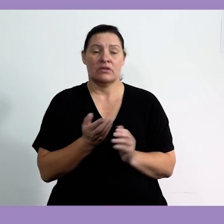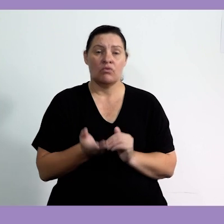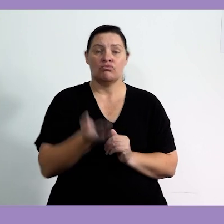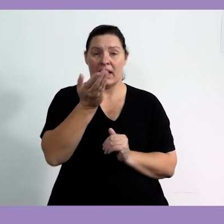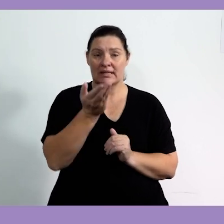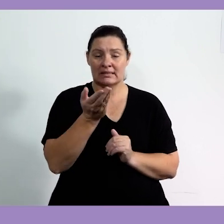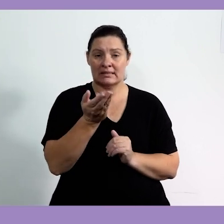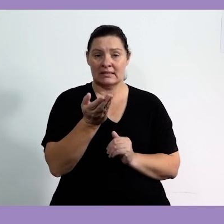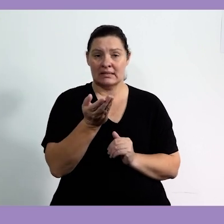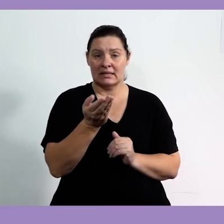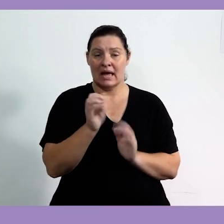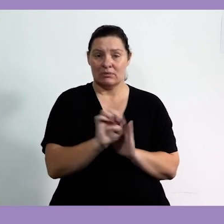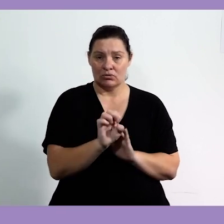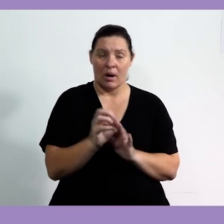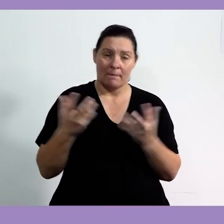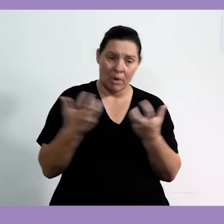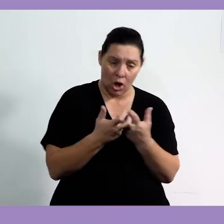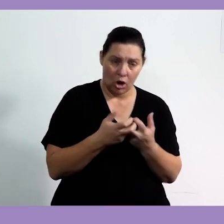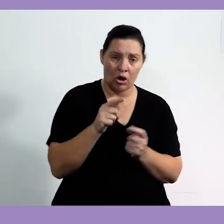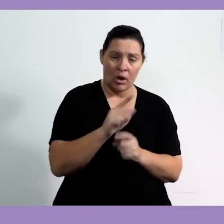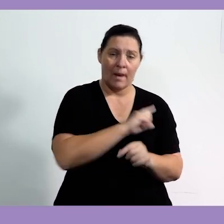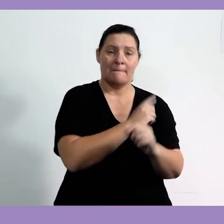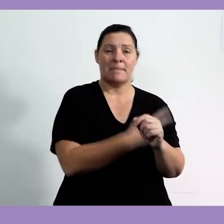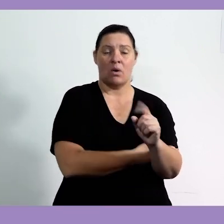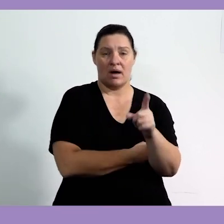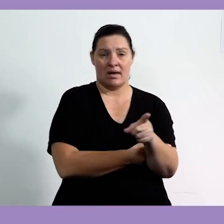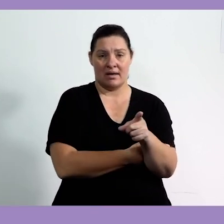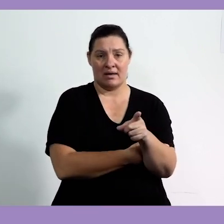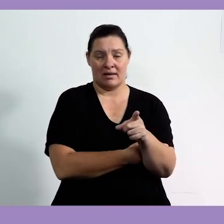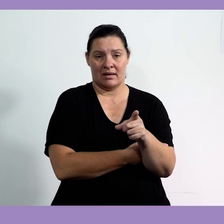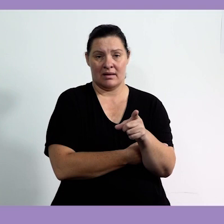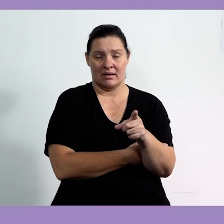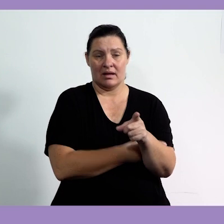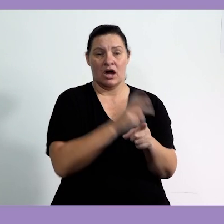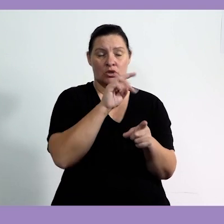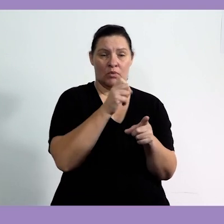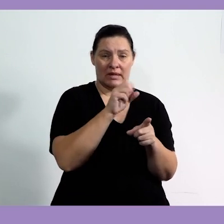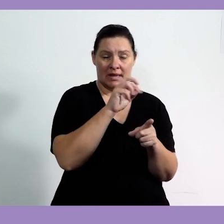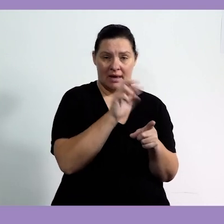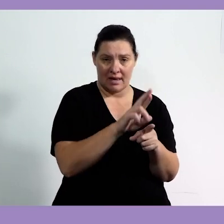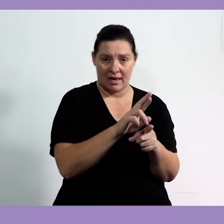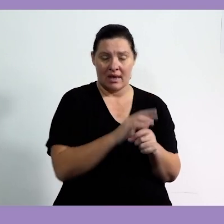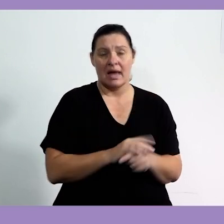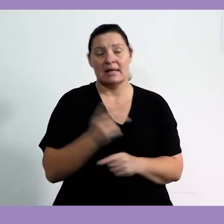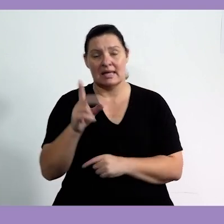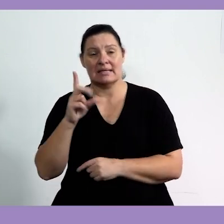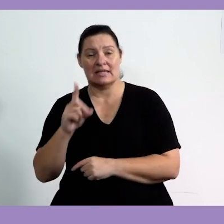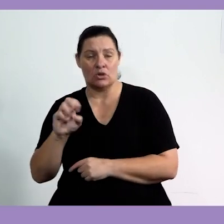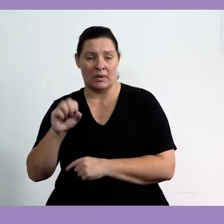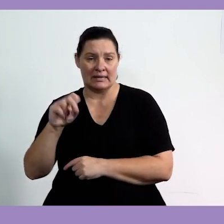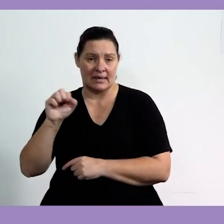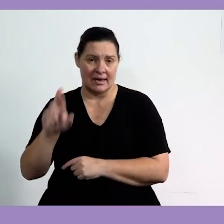the raised exponent belongs to the power that is the numerator and the power that is the